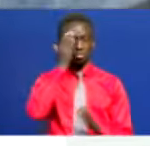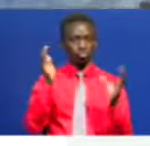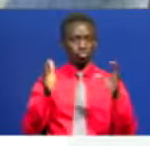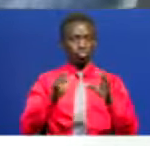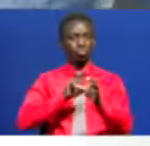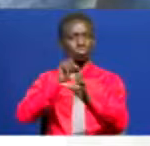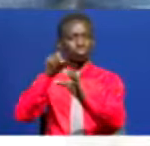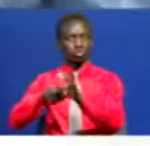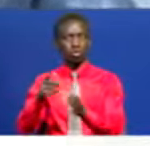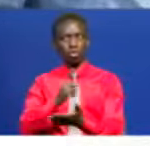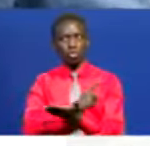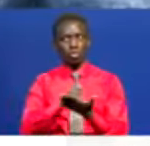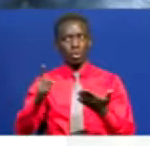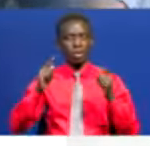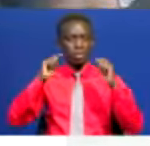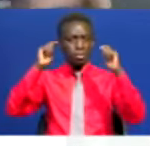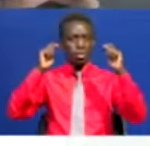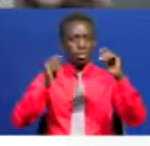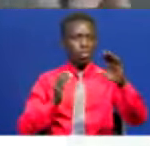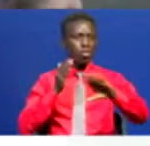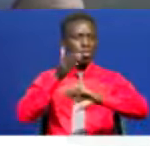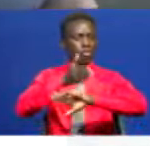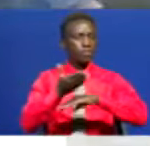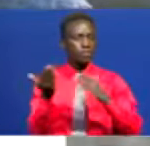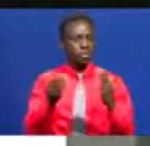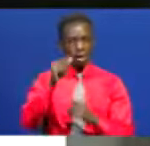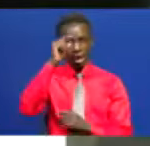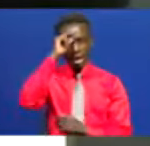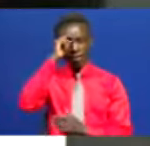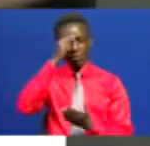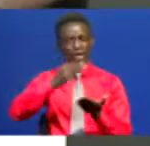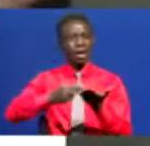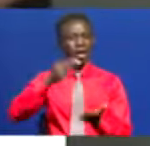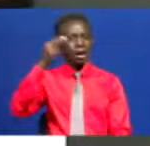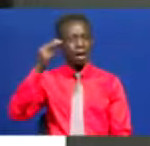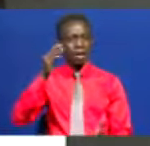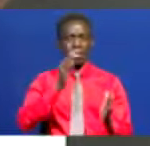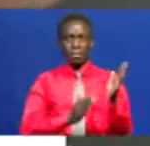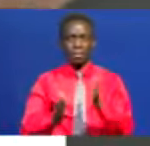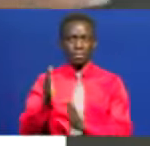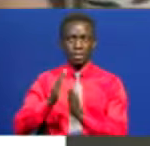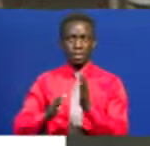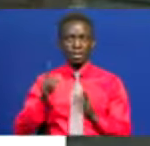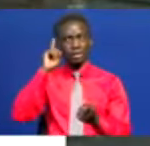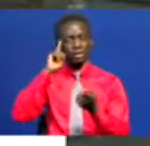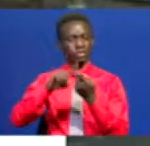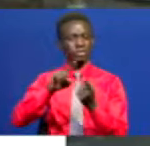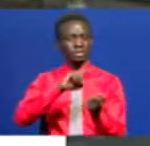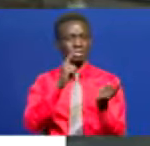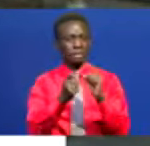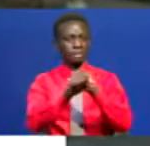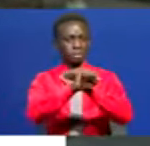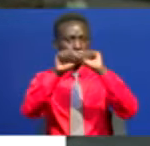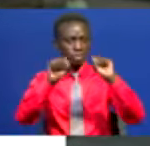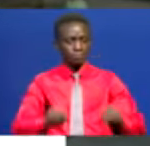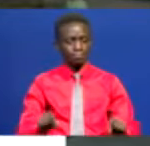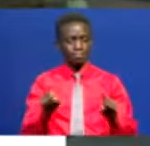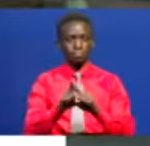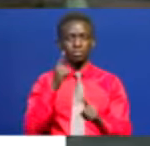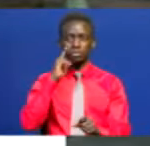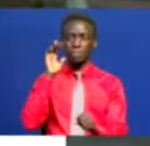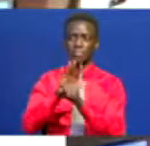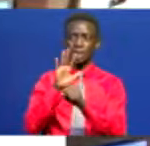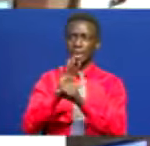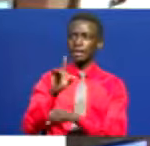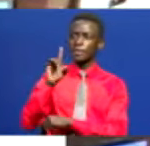join weekly protests over the government's highly controversial plans to change the justice system, as many as one in three